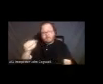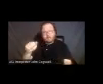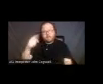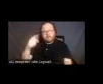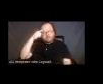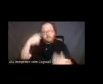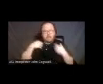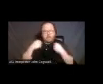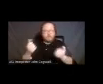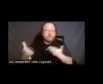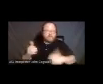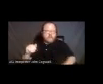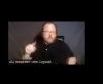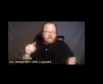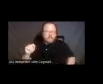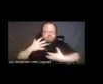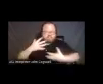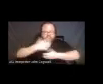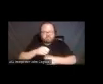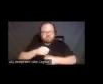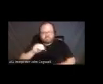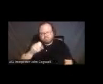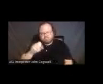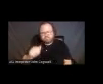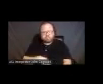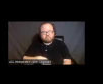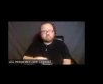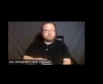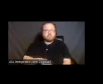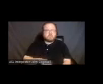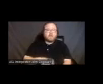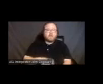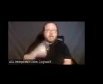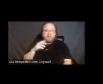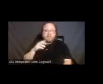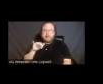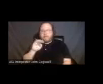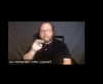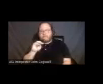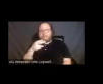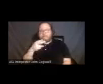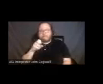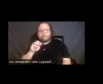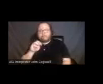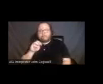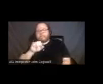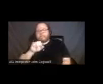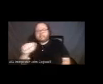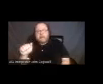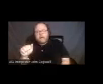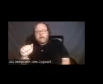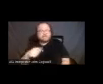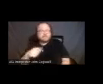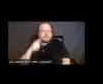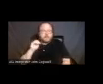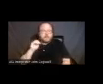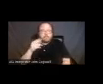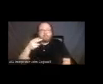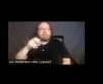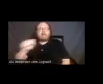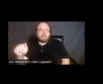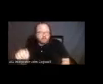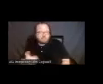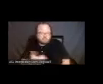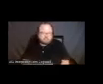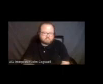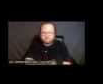MHSA, and you may hear me create an acronym called MISA. It's just kind of like trying to pronounce all those letters together. They're all the same